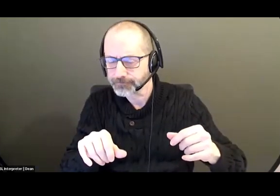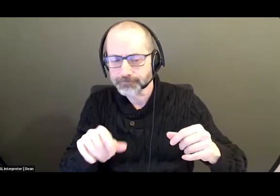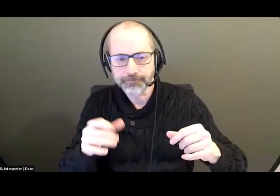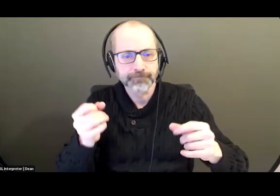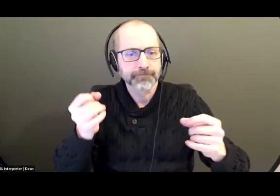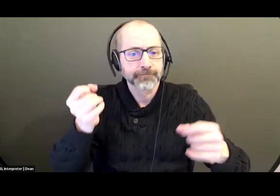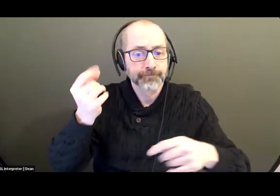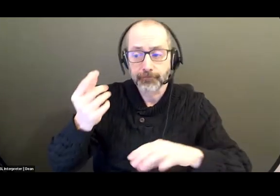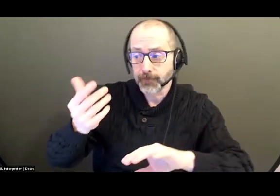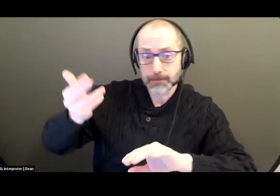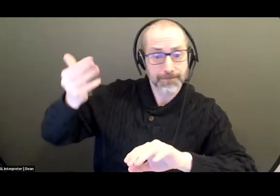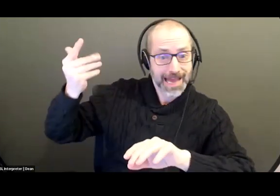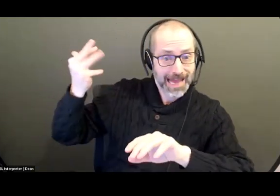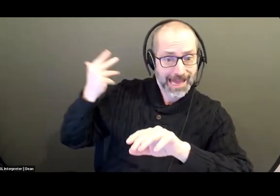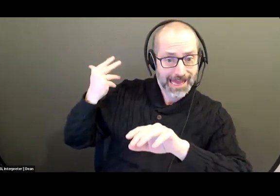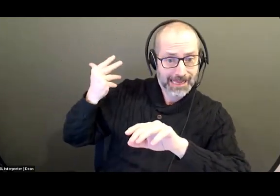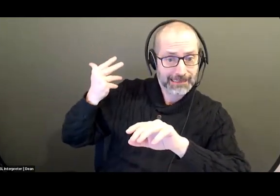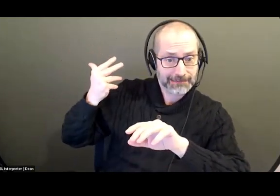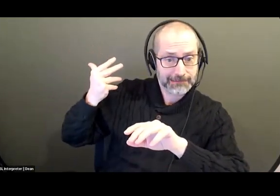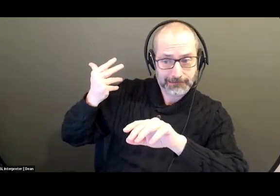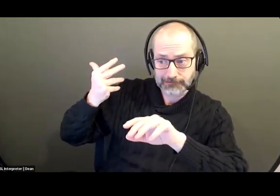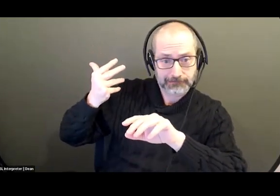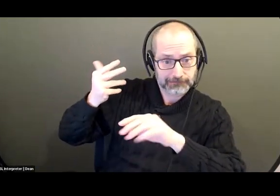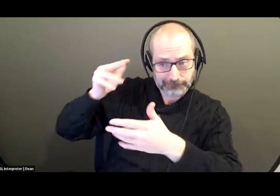Common understanding.